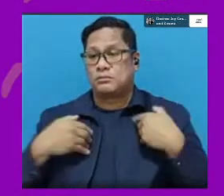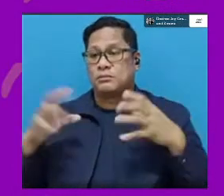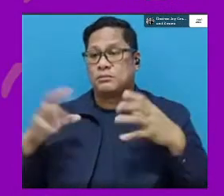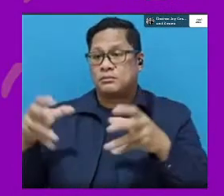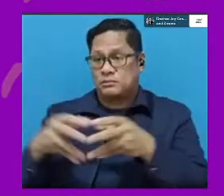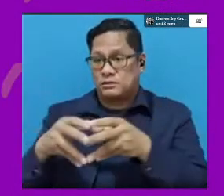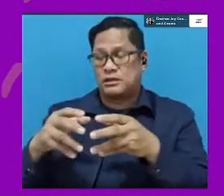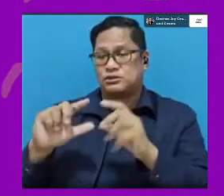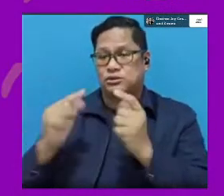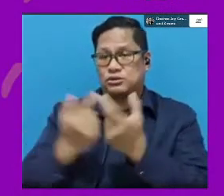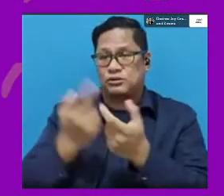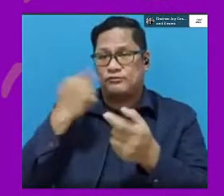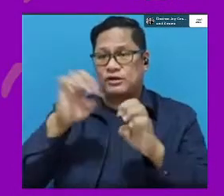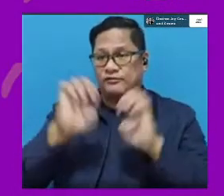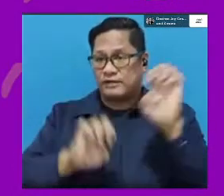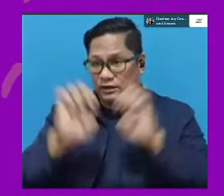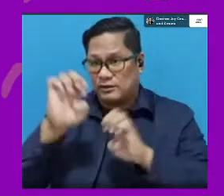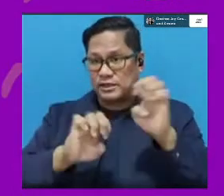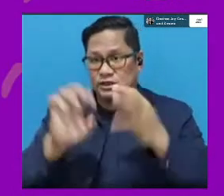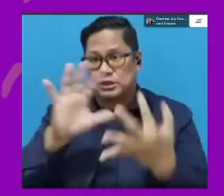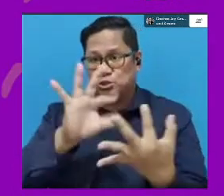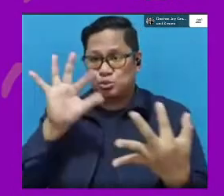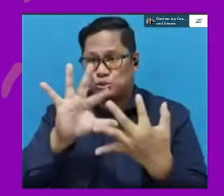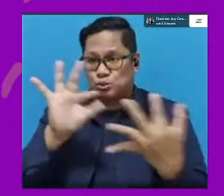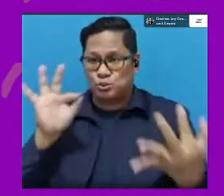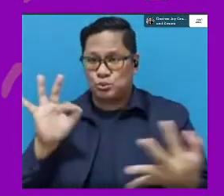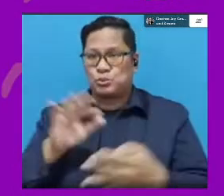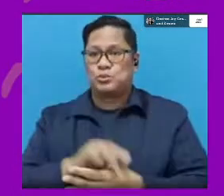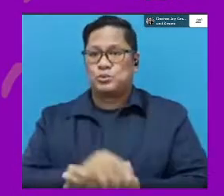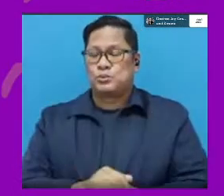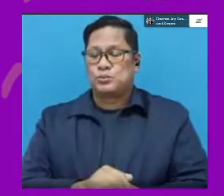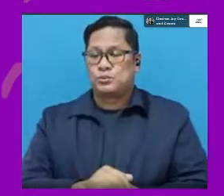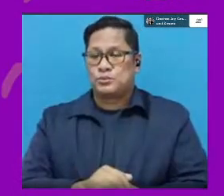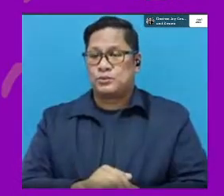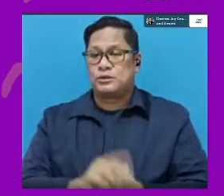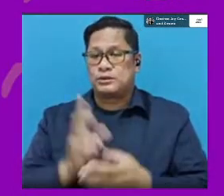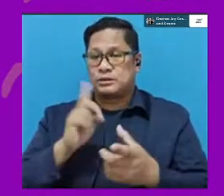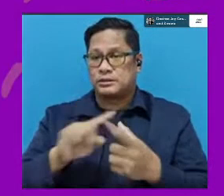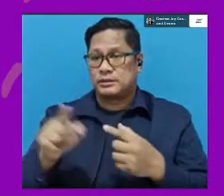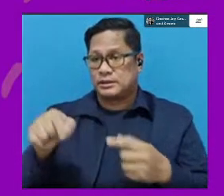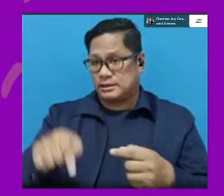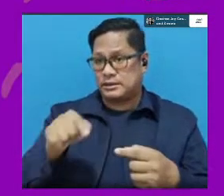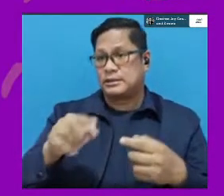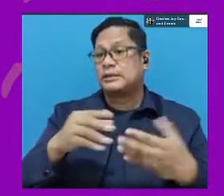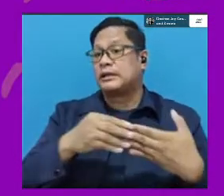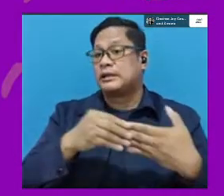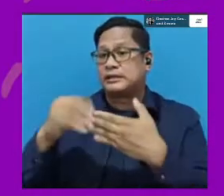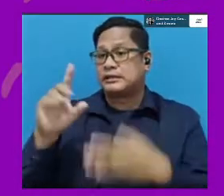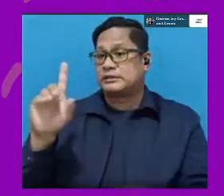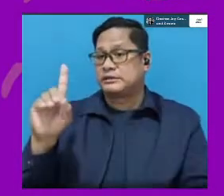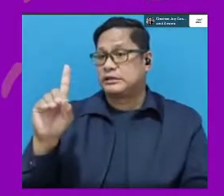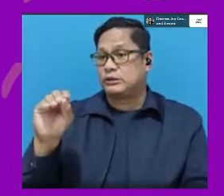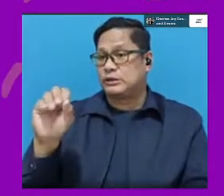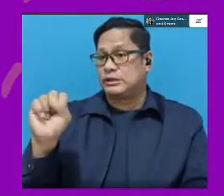vaccine evaluation and selection. The lead is DOST.